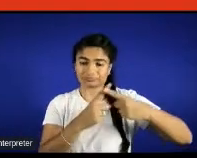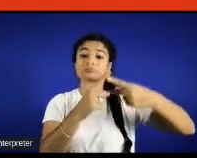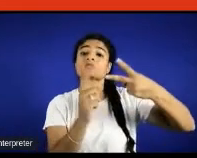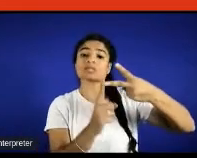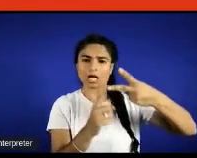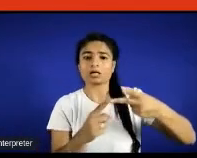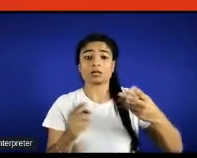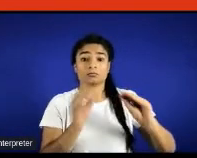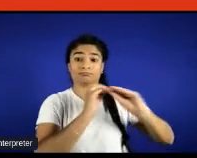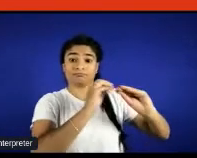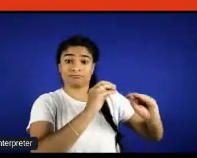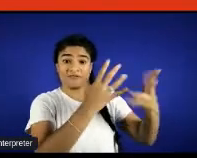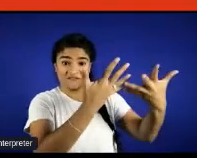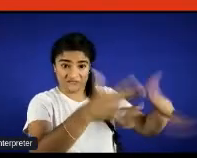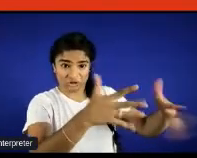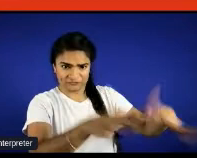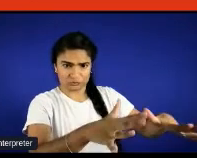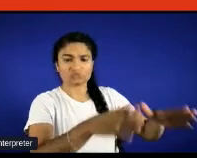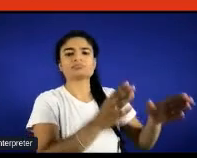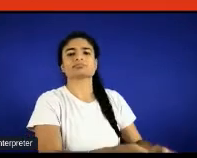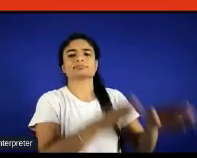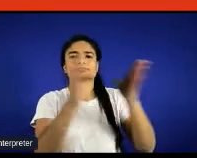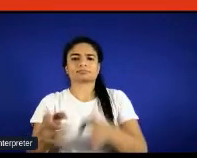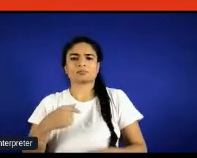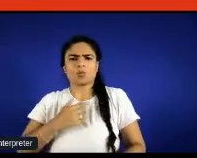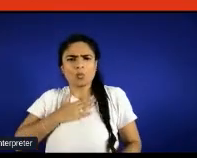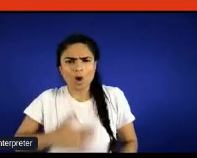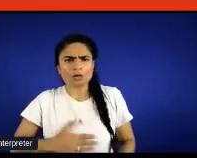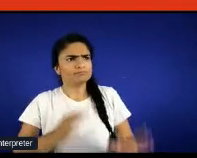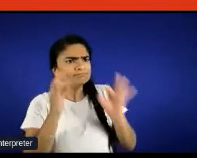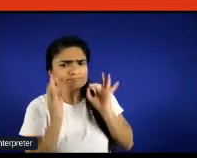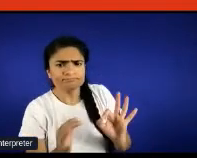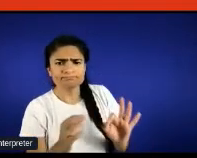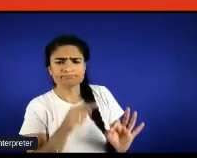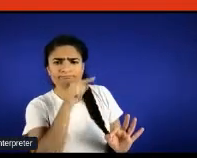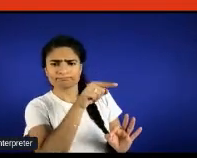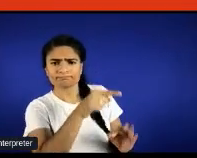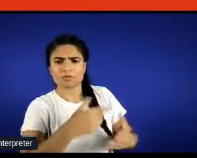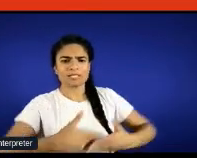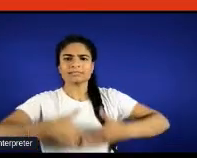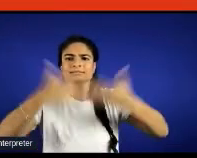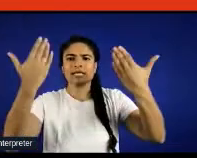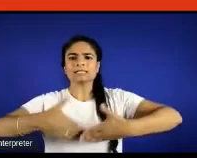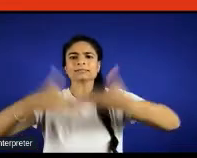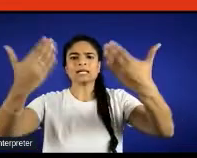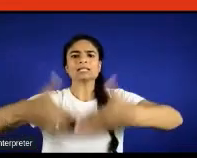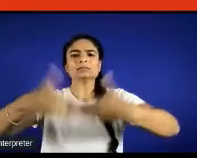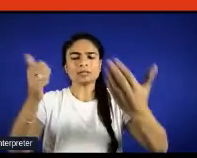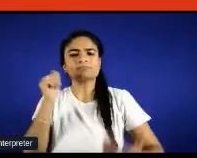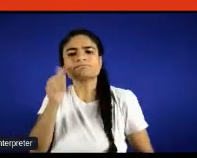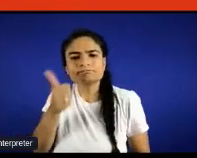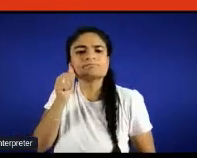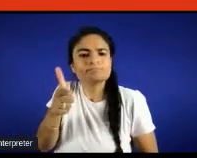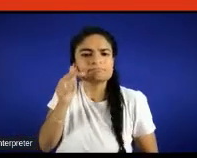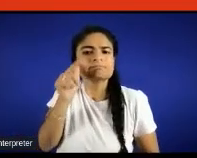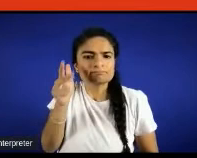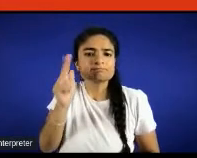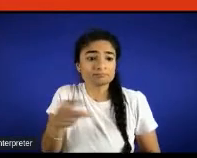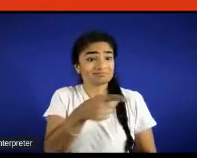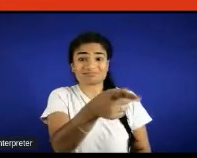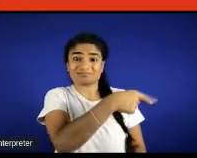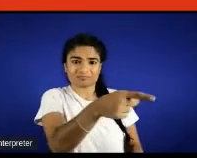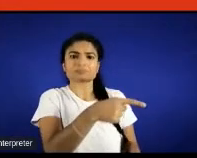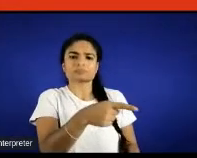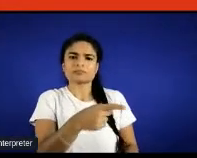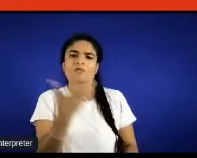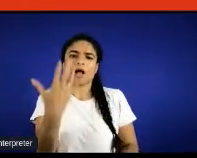ensuring that the on daily basis, the facilitators have to give session